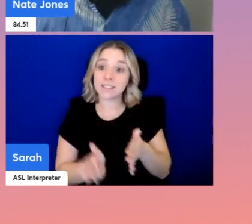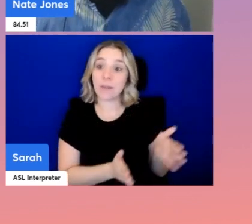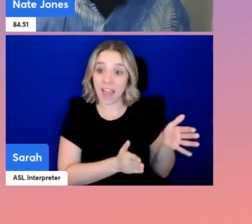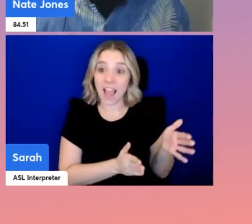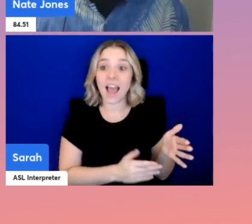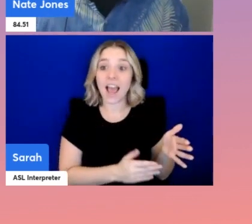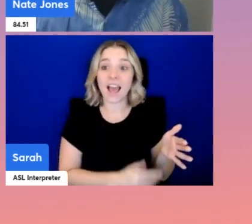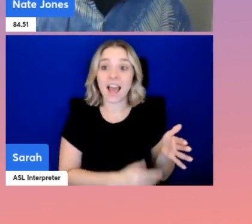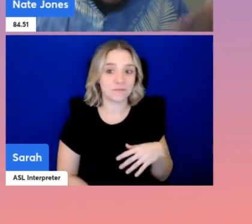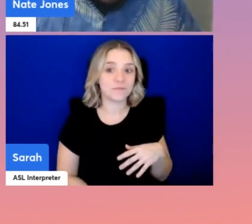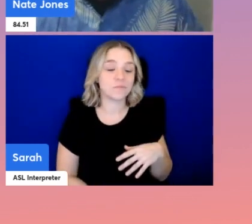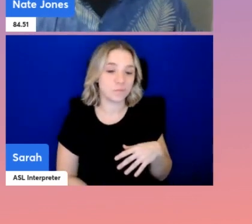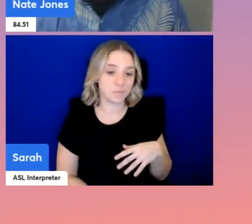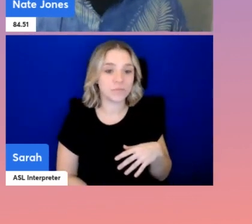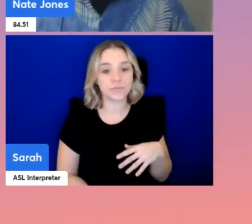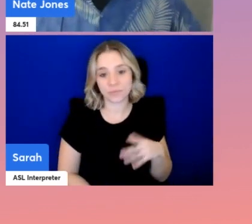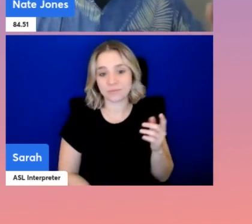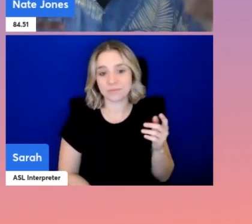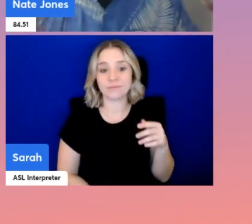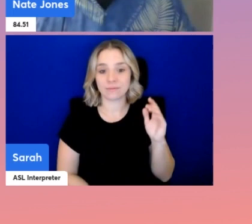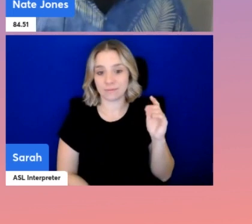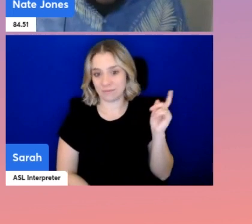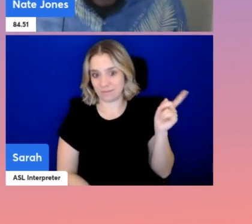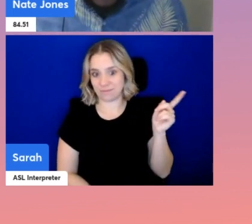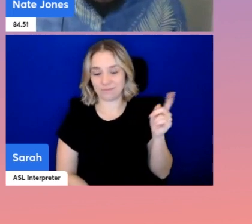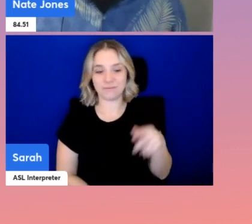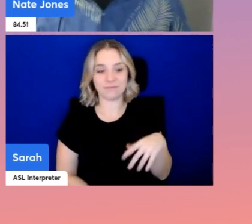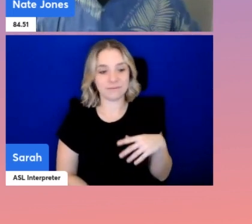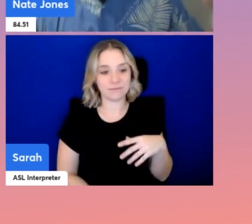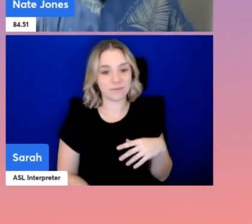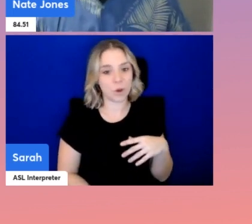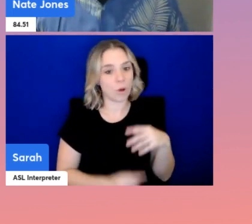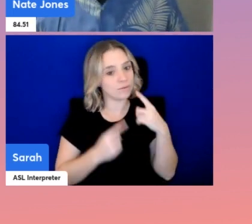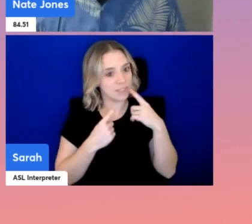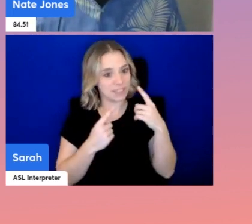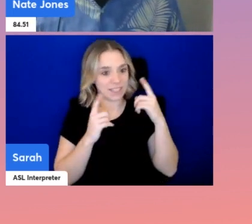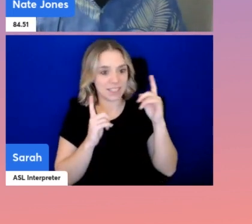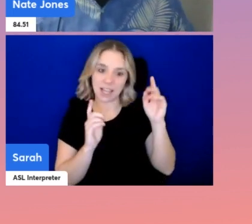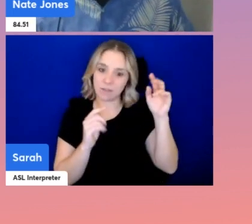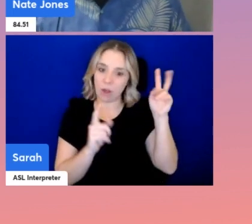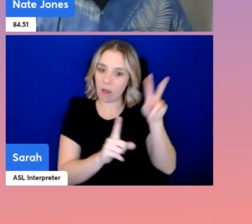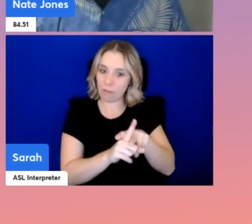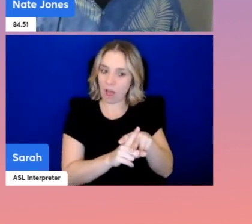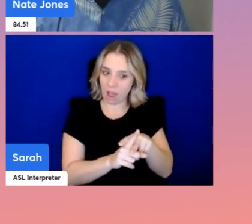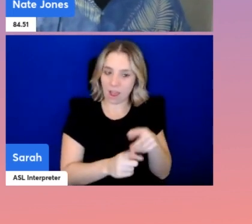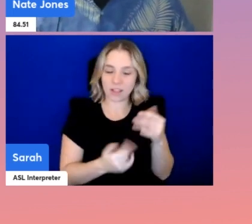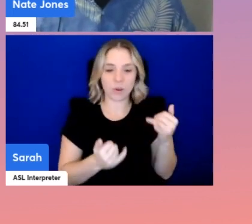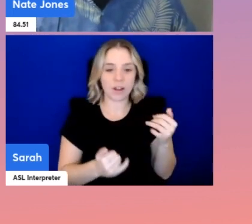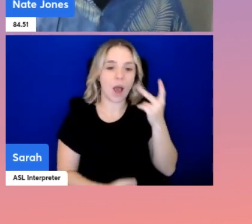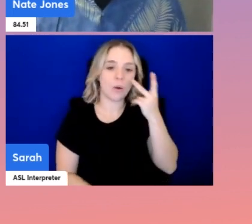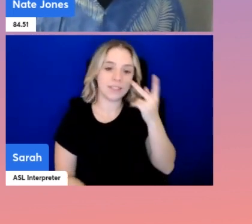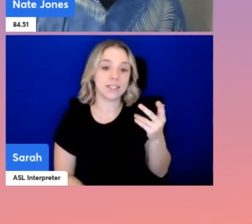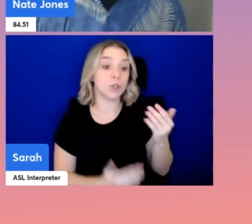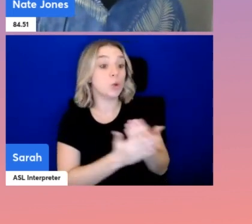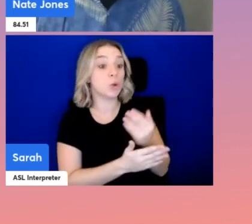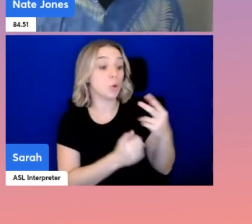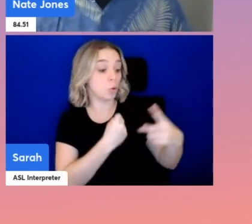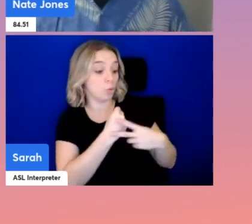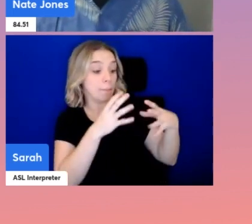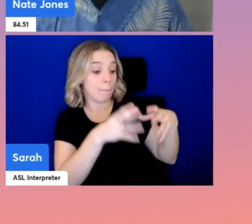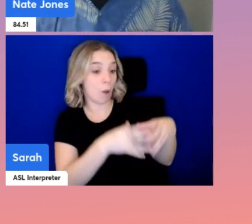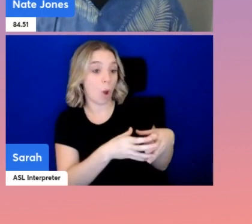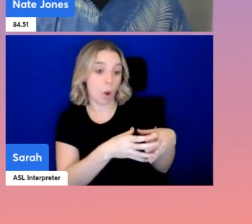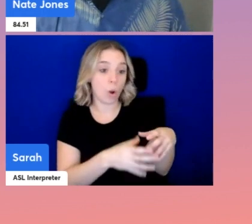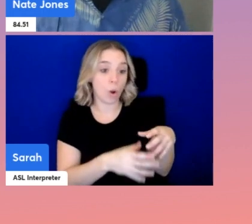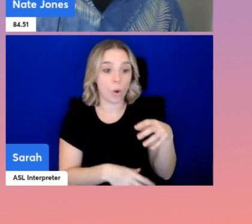here. Now here's our apply. So we got a successful apply. So now we should see a new repo and a new entry in the registry.